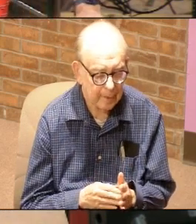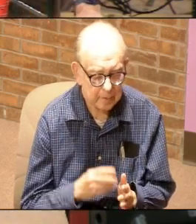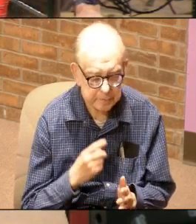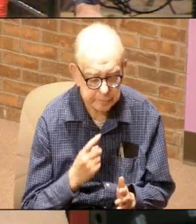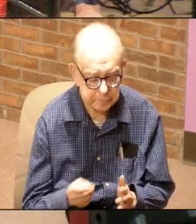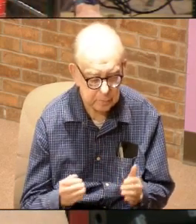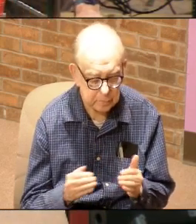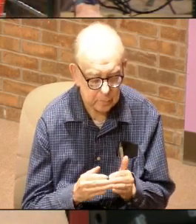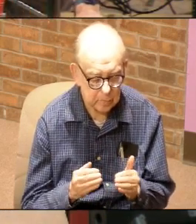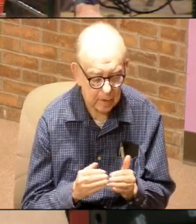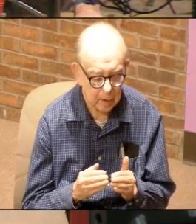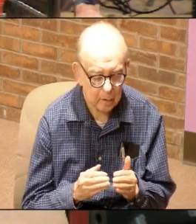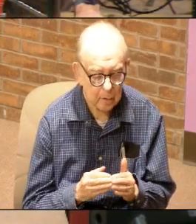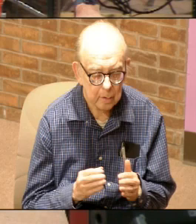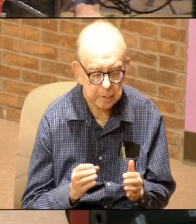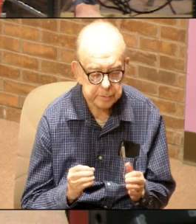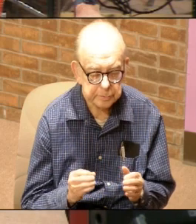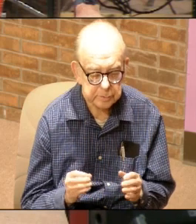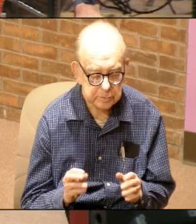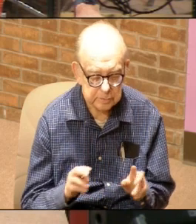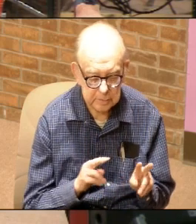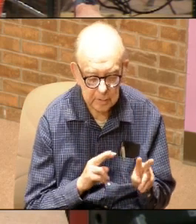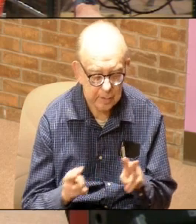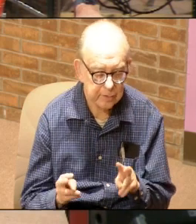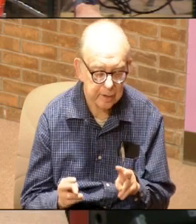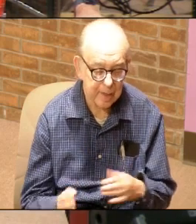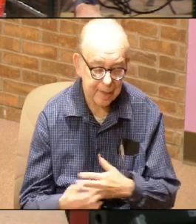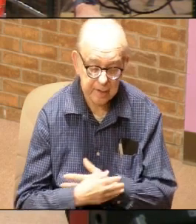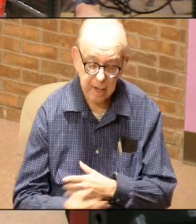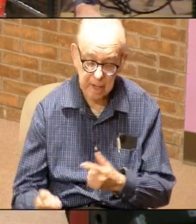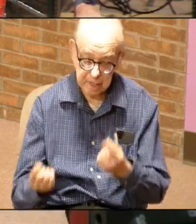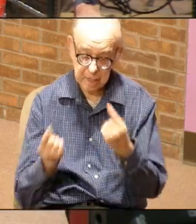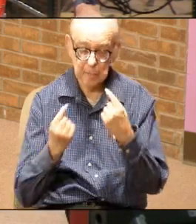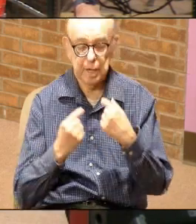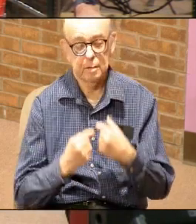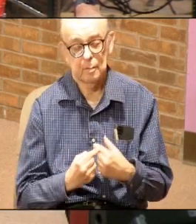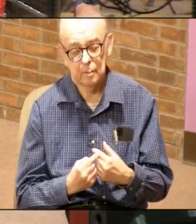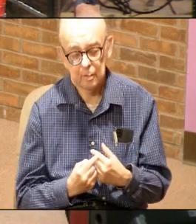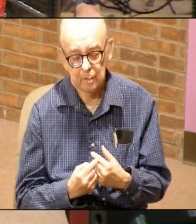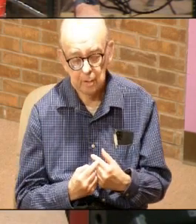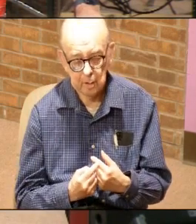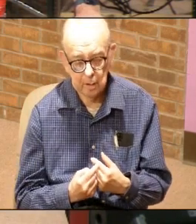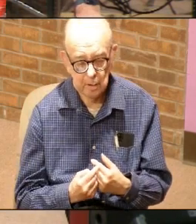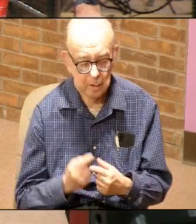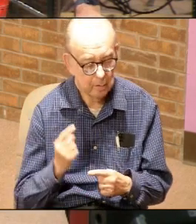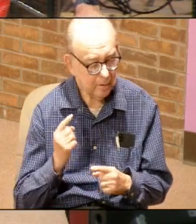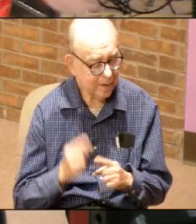He says, even more so as we see the day approaching.